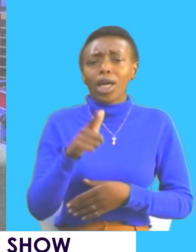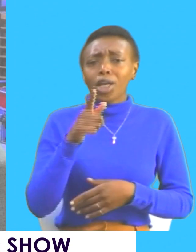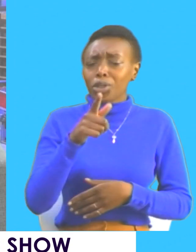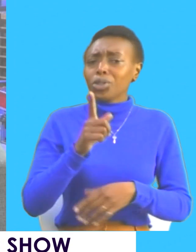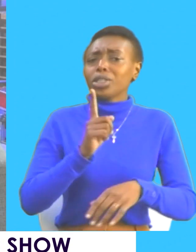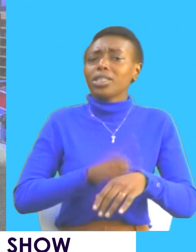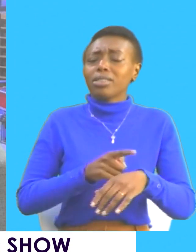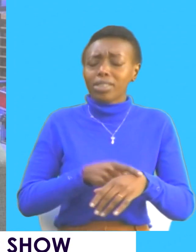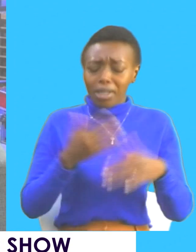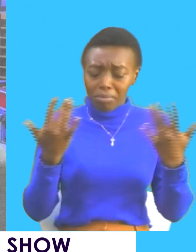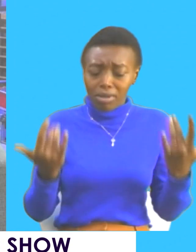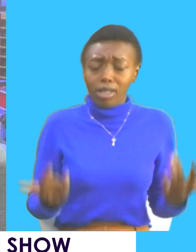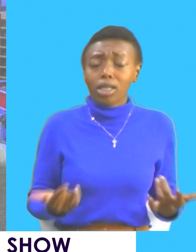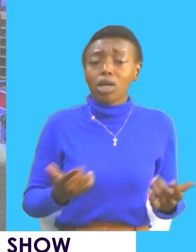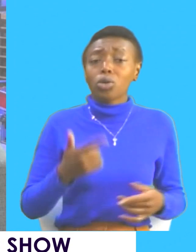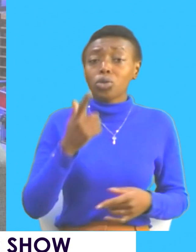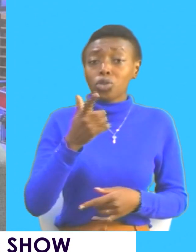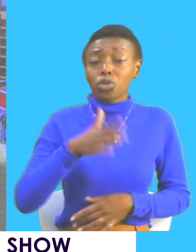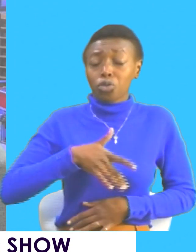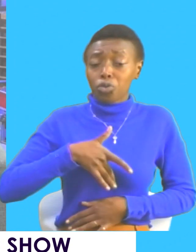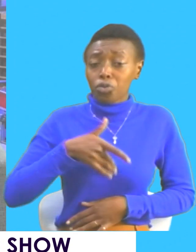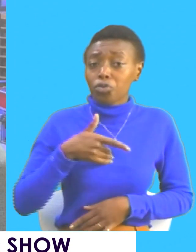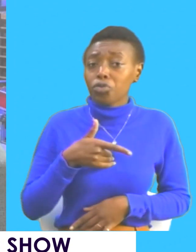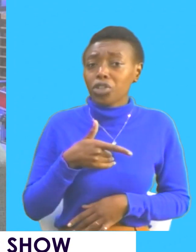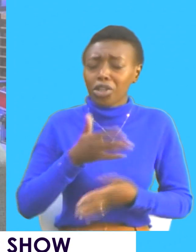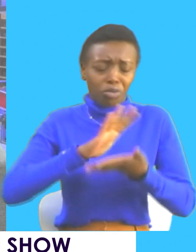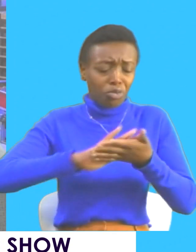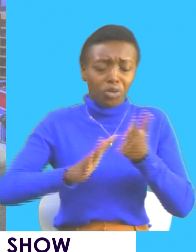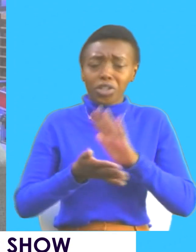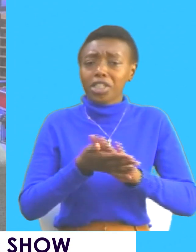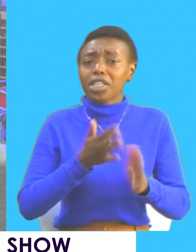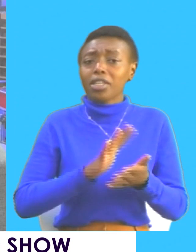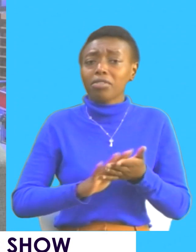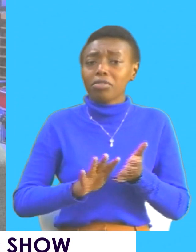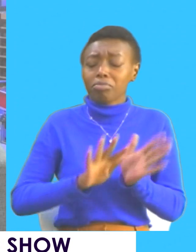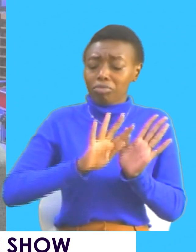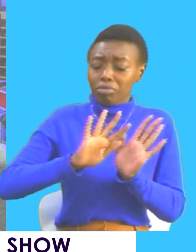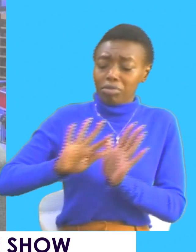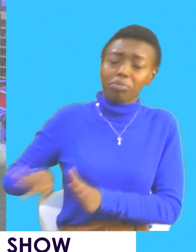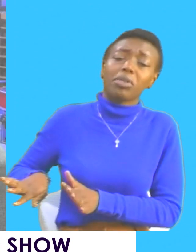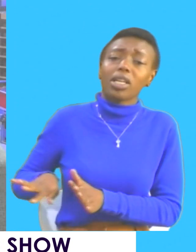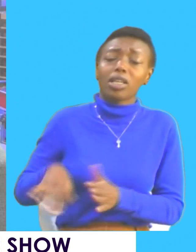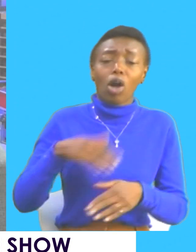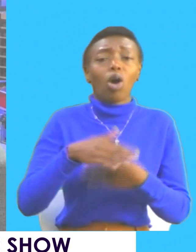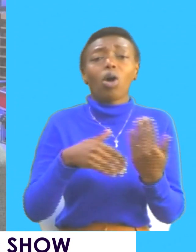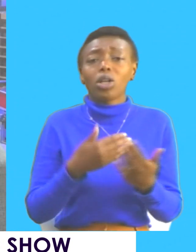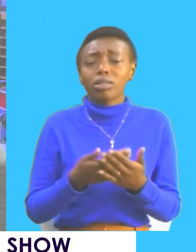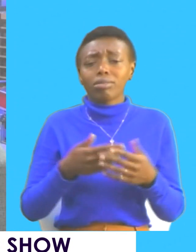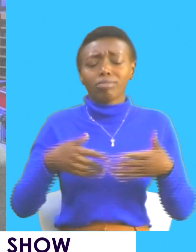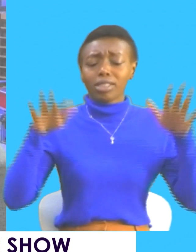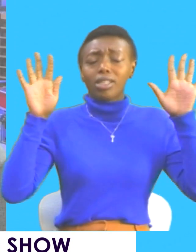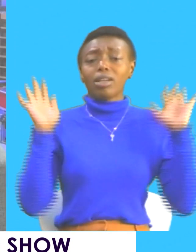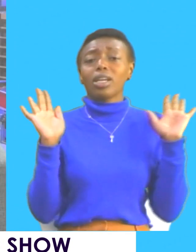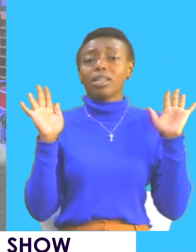angry. Here is the key. Forgive. Let it go. When you let go, when you forgive, when you surrender,